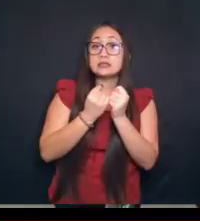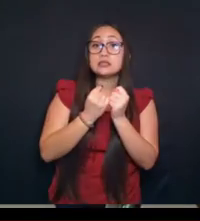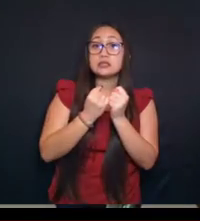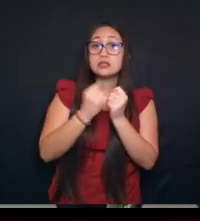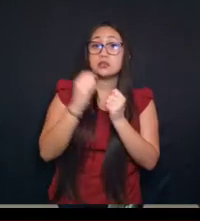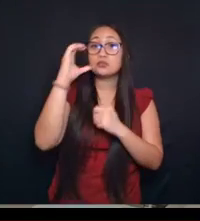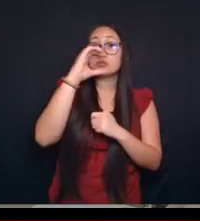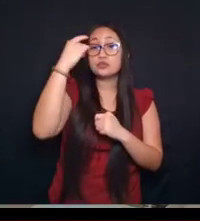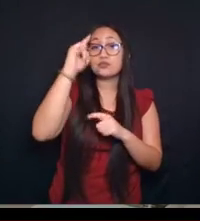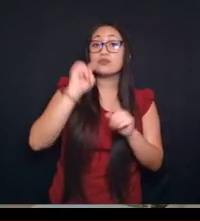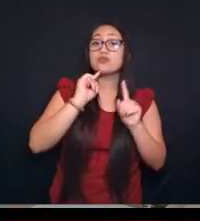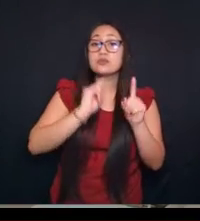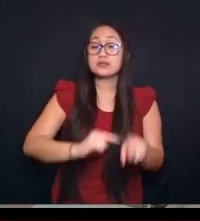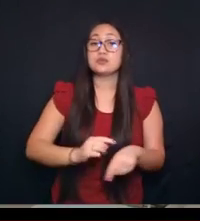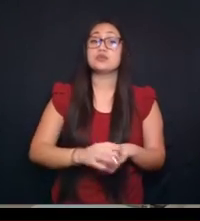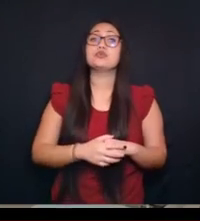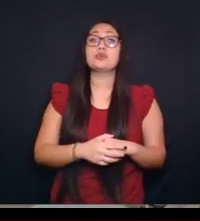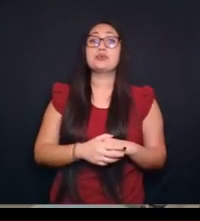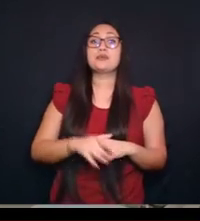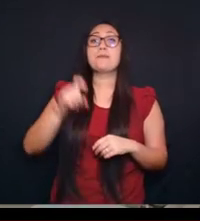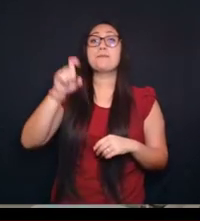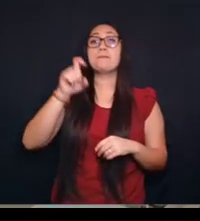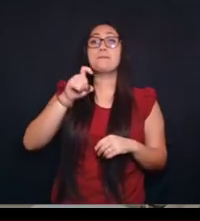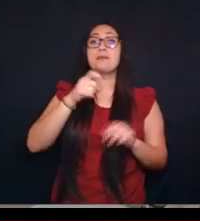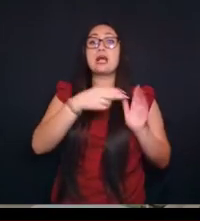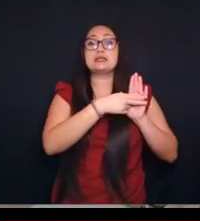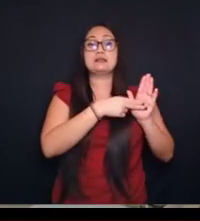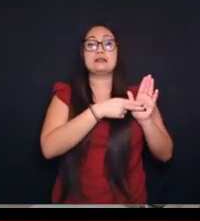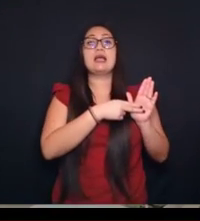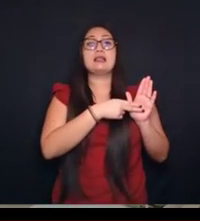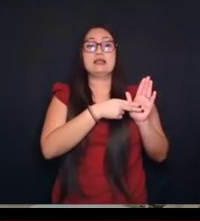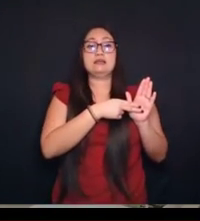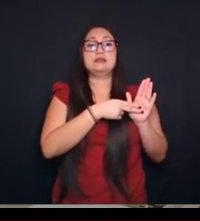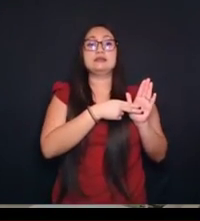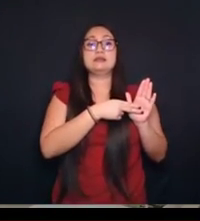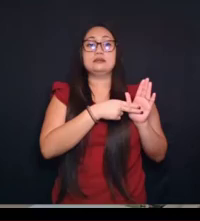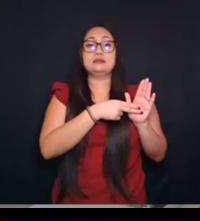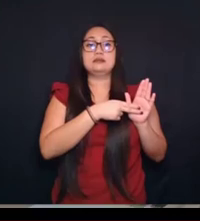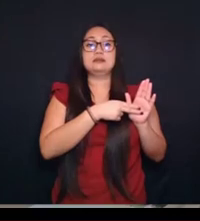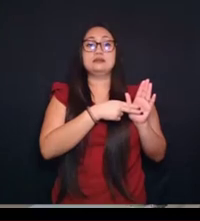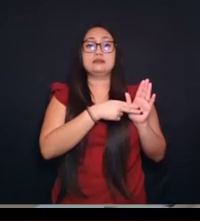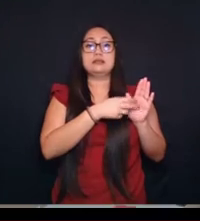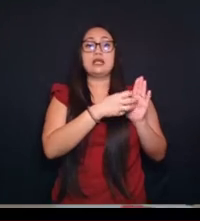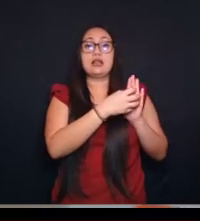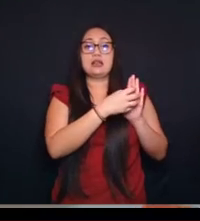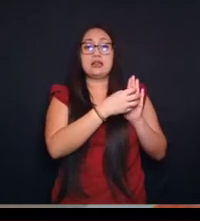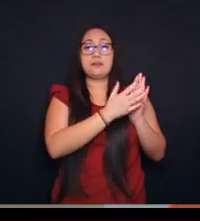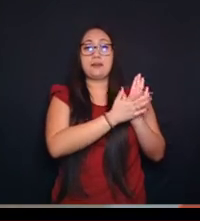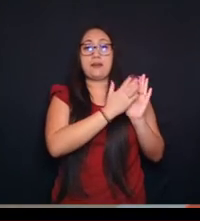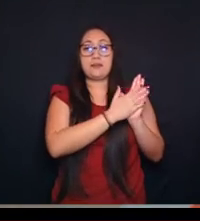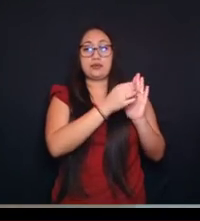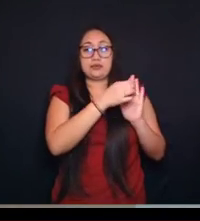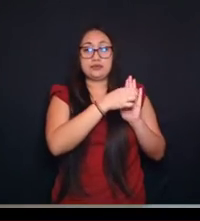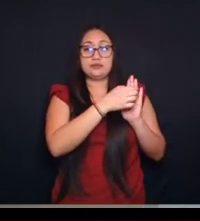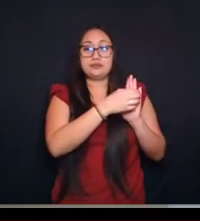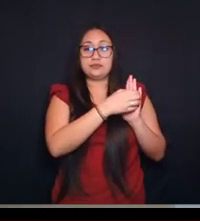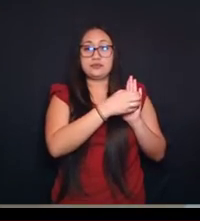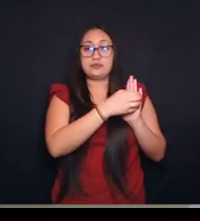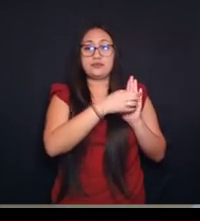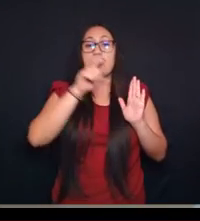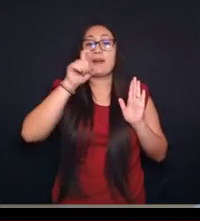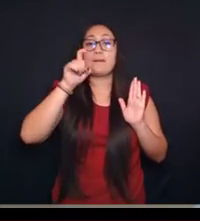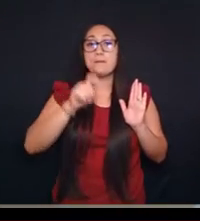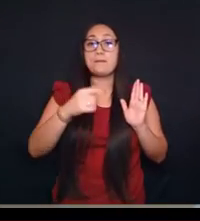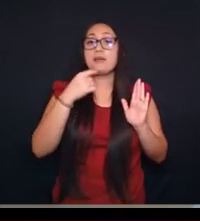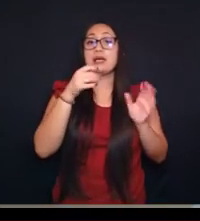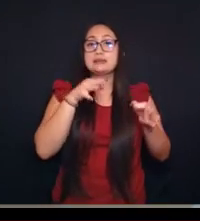those questions. They must be highlighted in the text, and you must be able to tell me where you found it with the